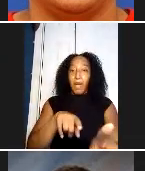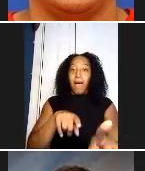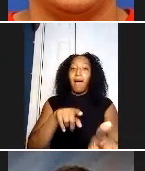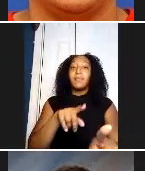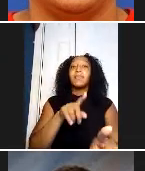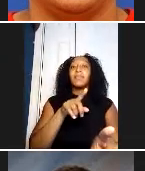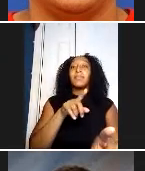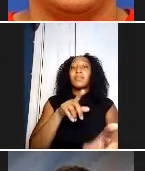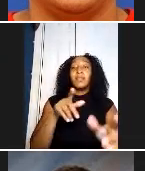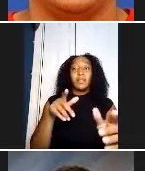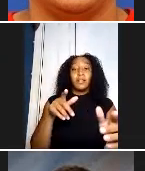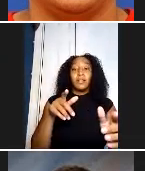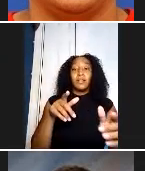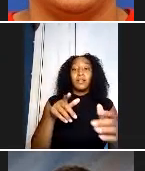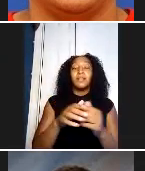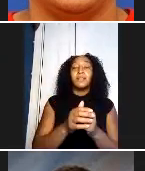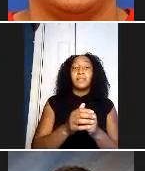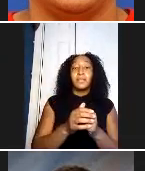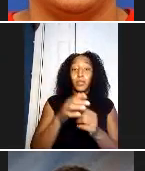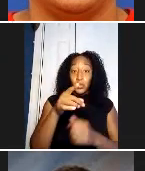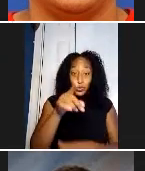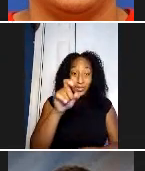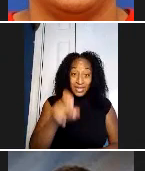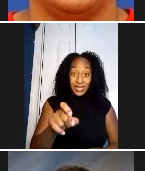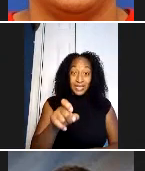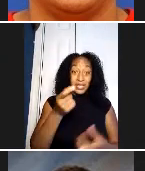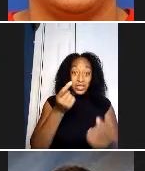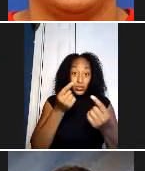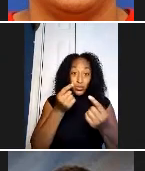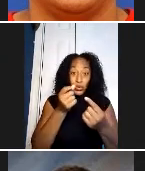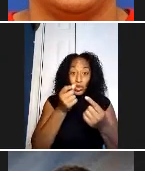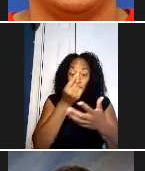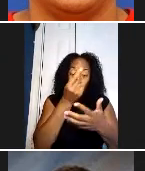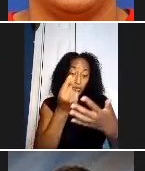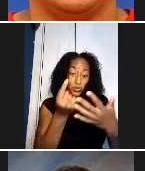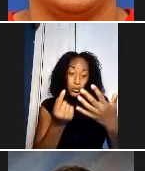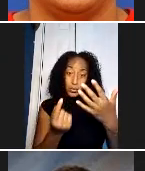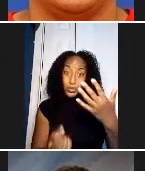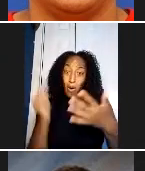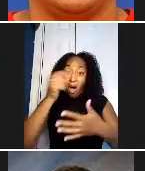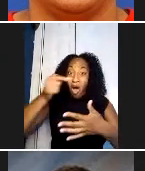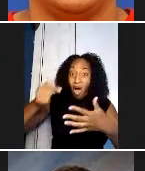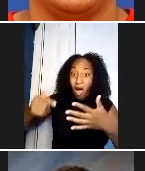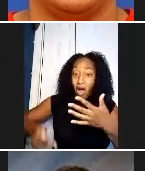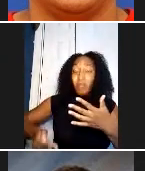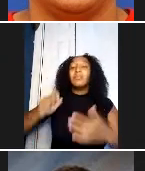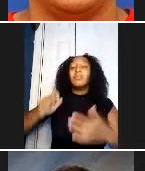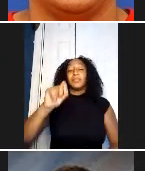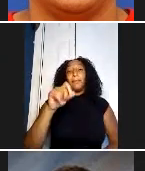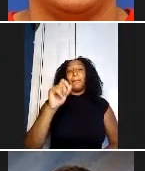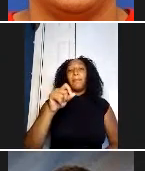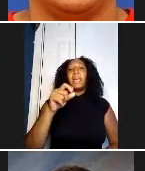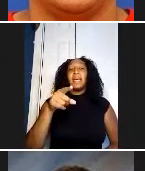do every single thing that's on there, correct? Correct. So part A tells you to use the scientific method